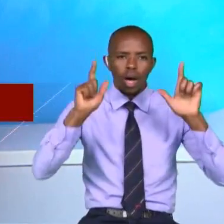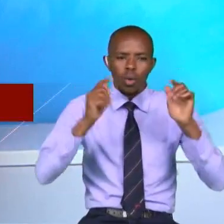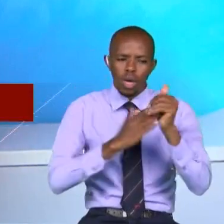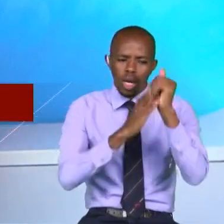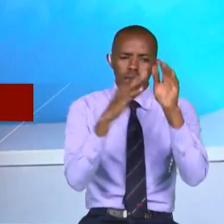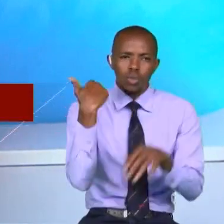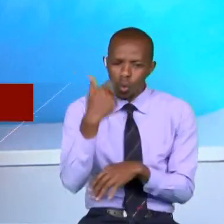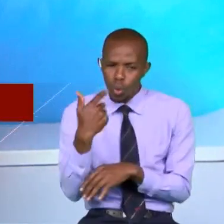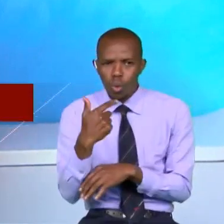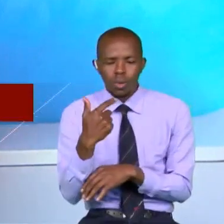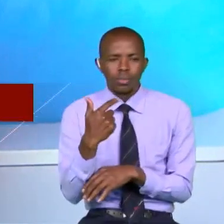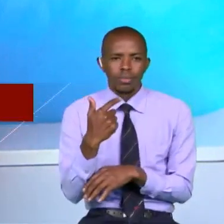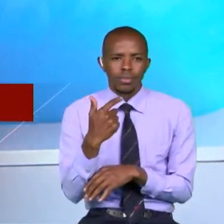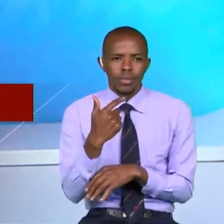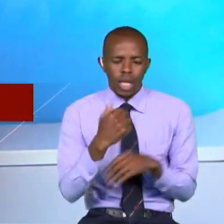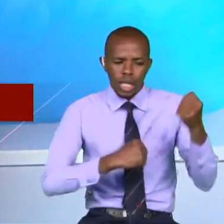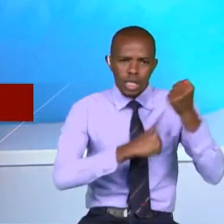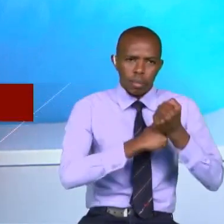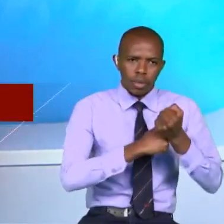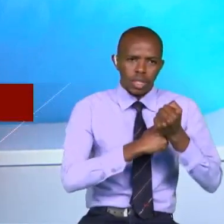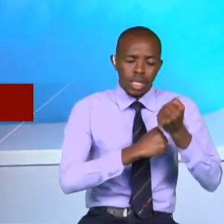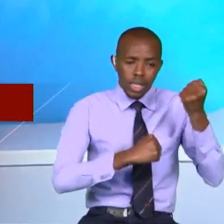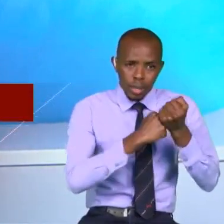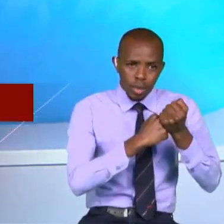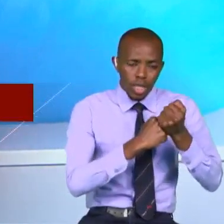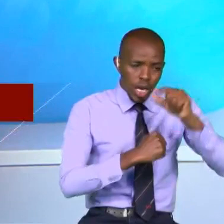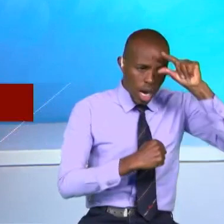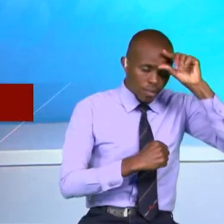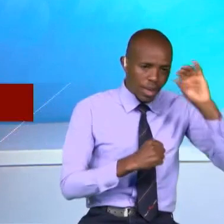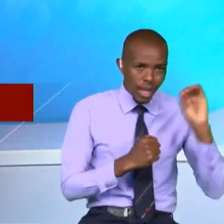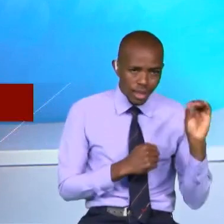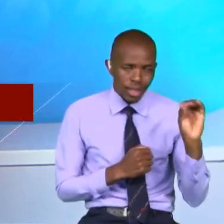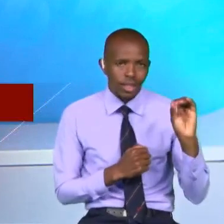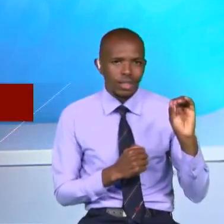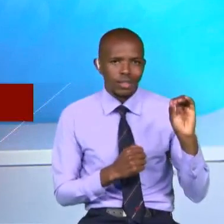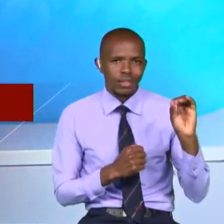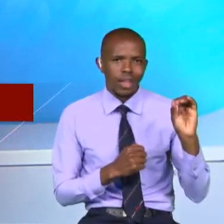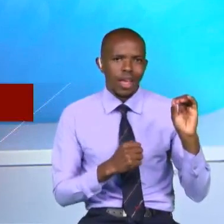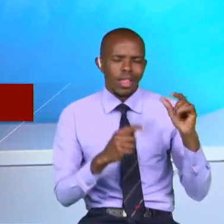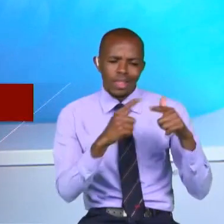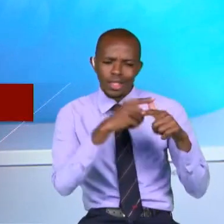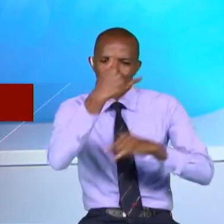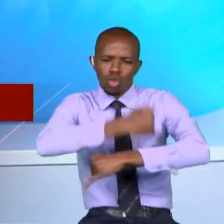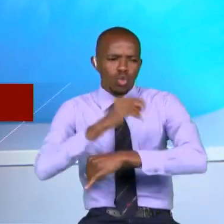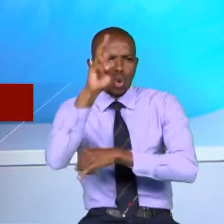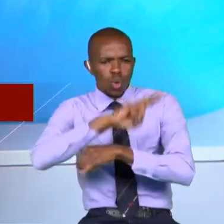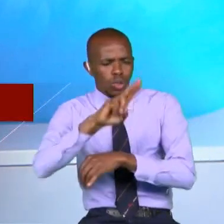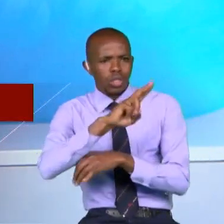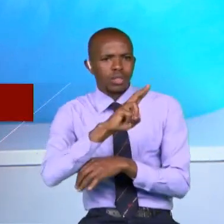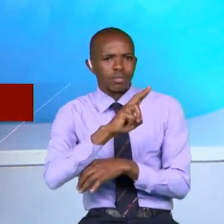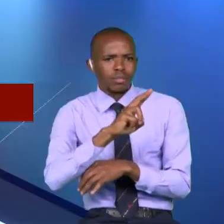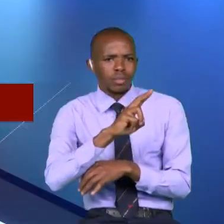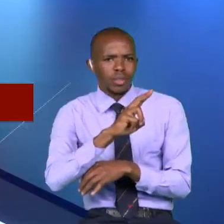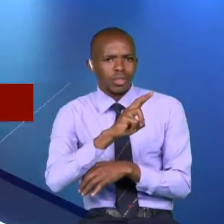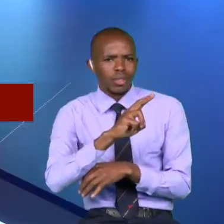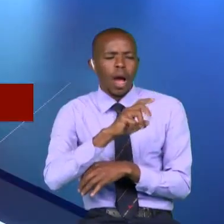leaders who are seen not to be supporting or anti-establishment, to then institutions are used to which to and we